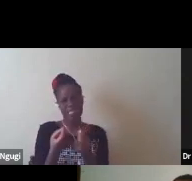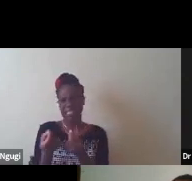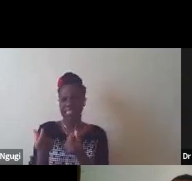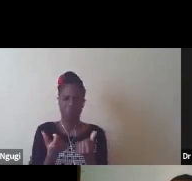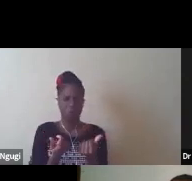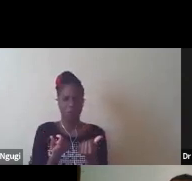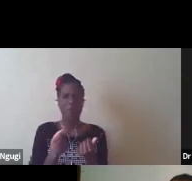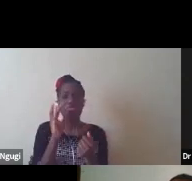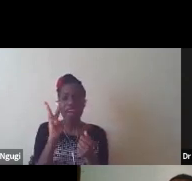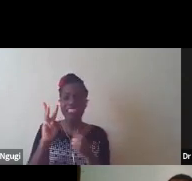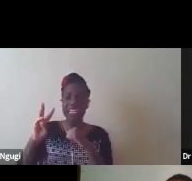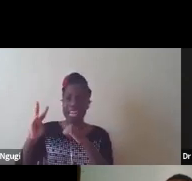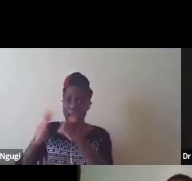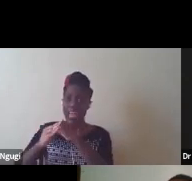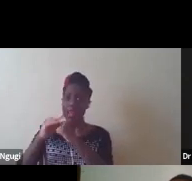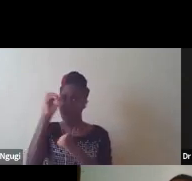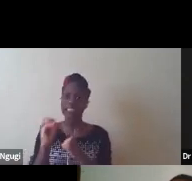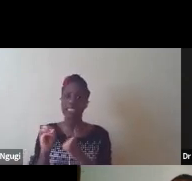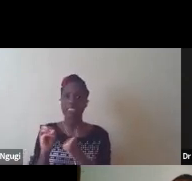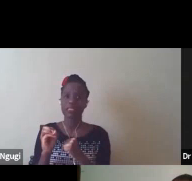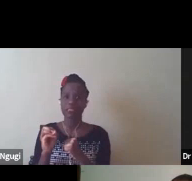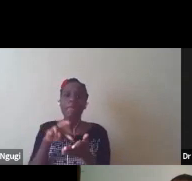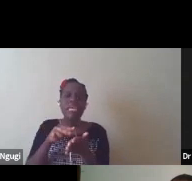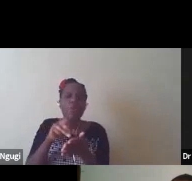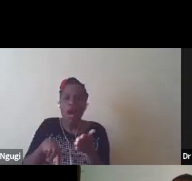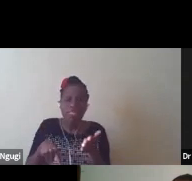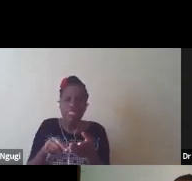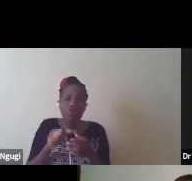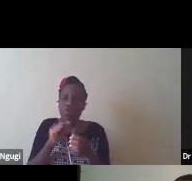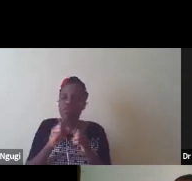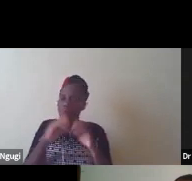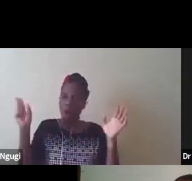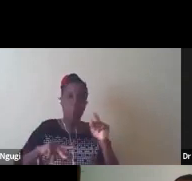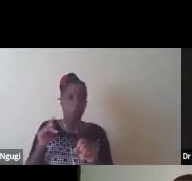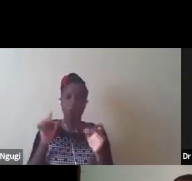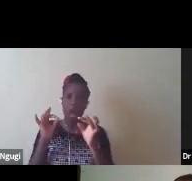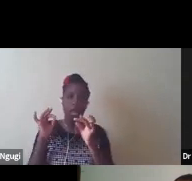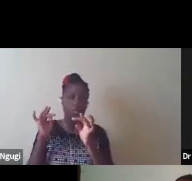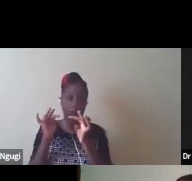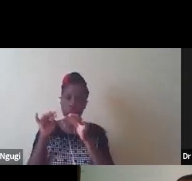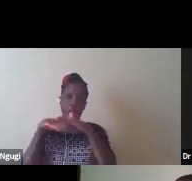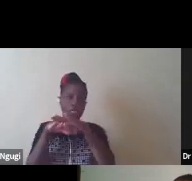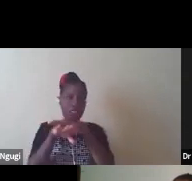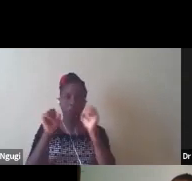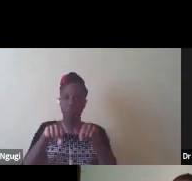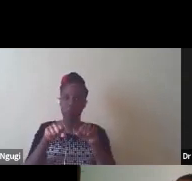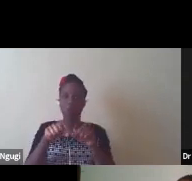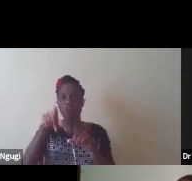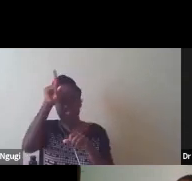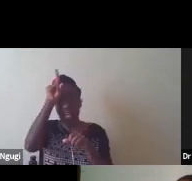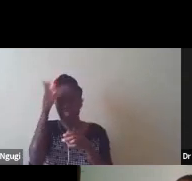above 39%, which means not many of us here can access internet at homes, in the villages and all that.